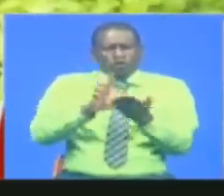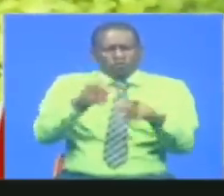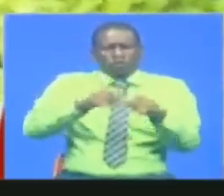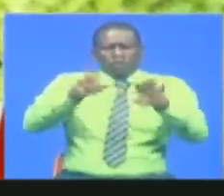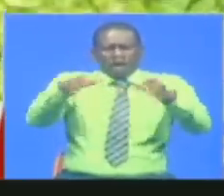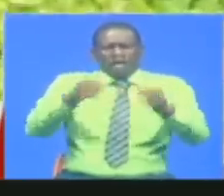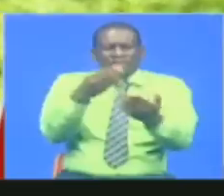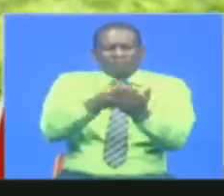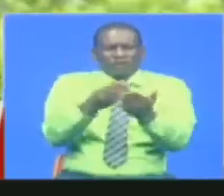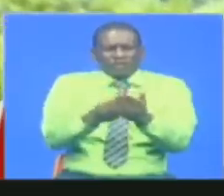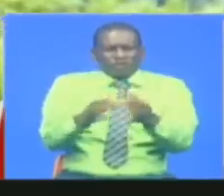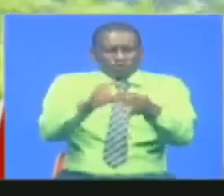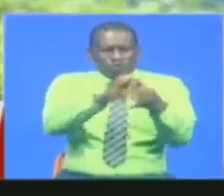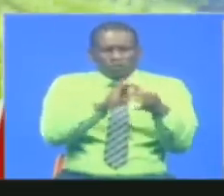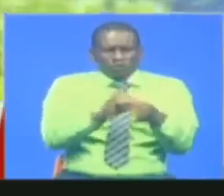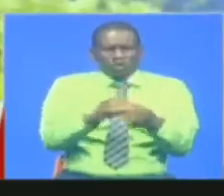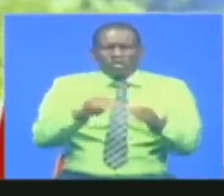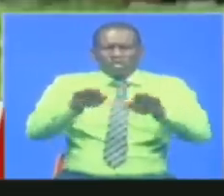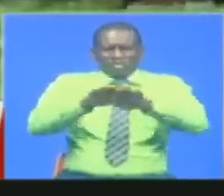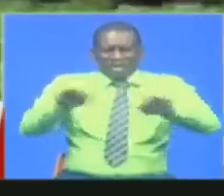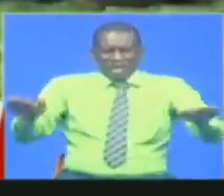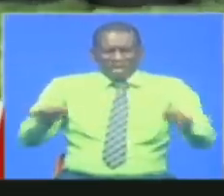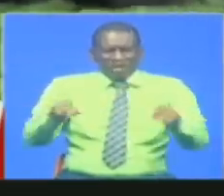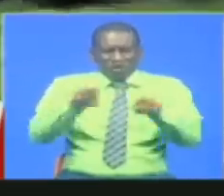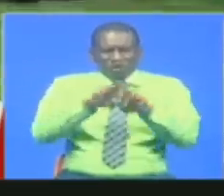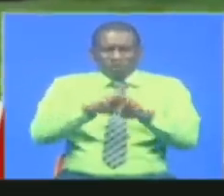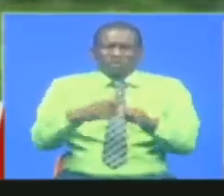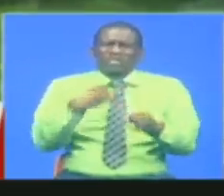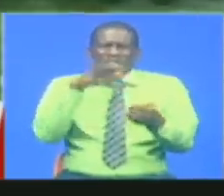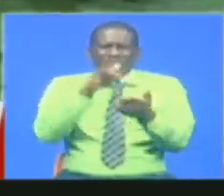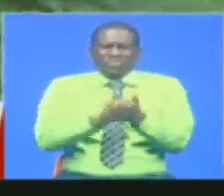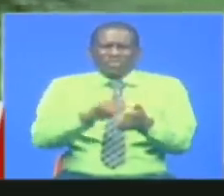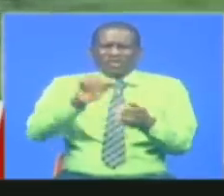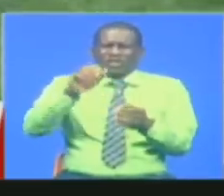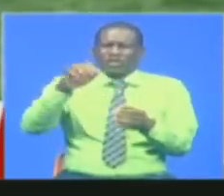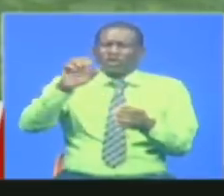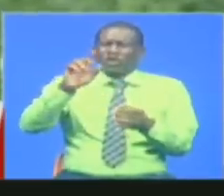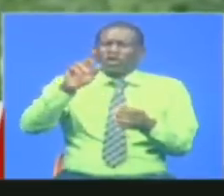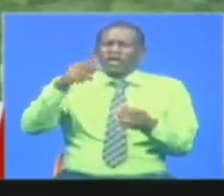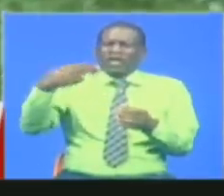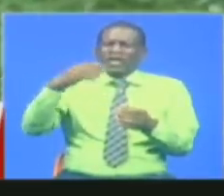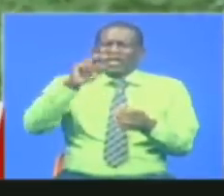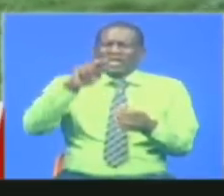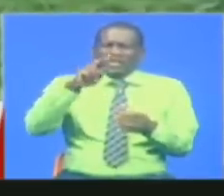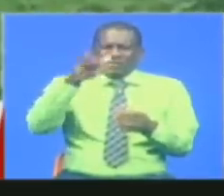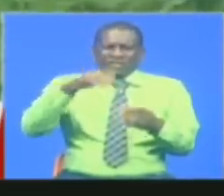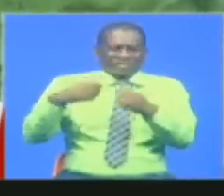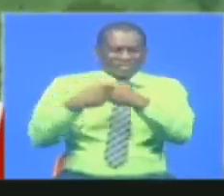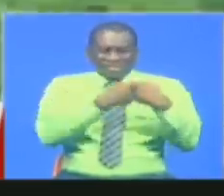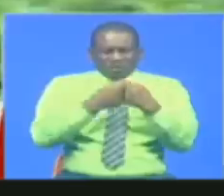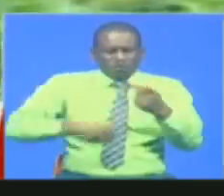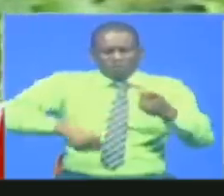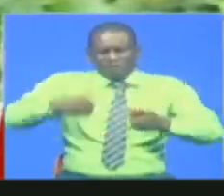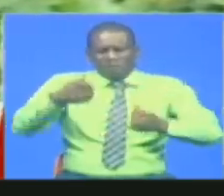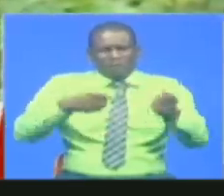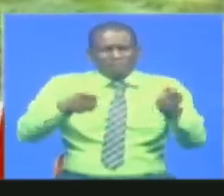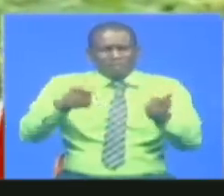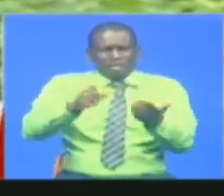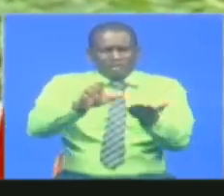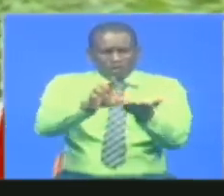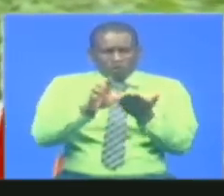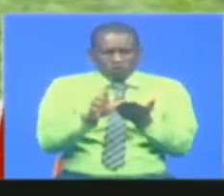Corporation, AFC. The family member further revealed that Henry Kosgei struggled to service the loan, forcing him to